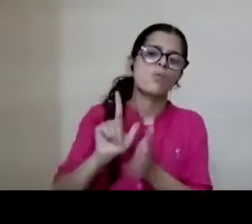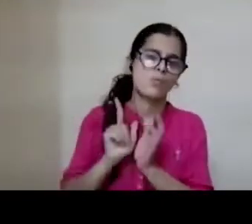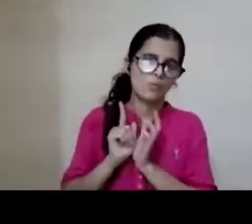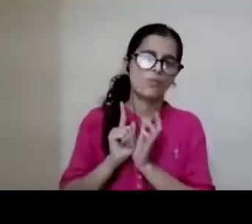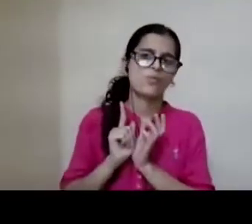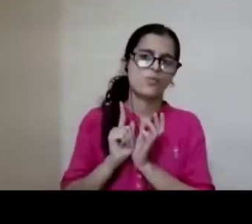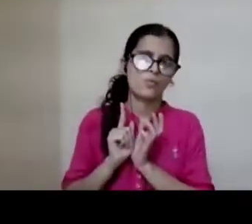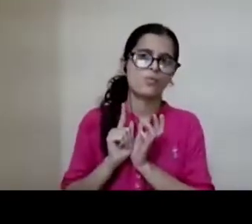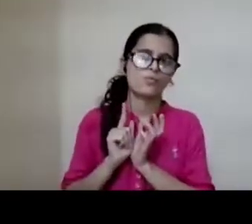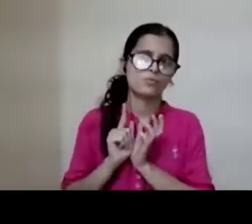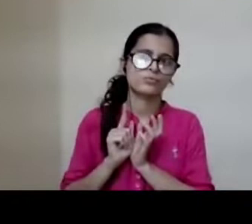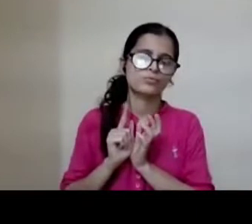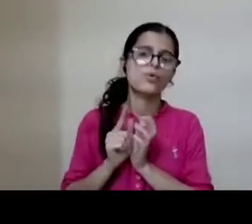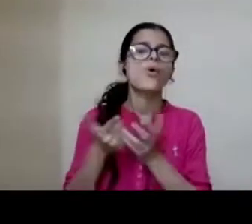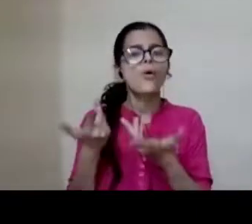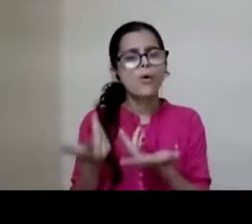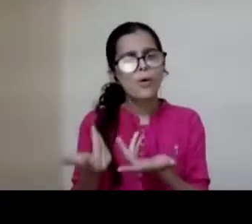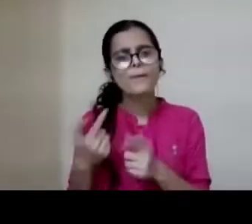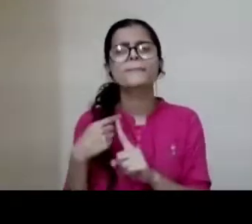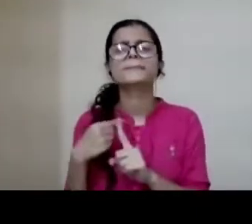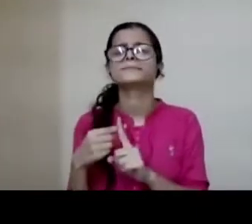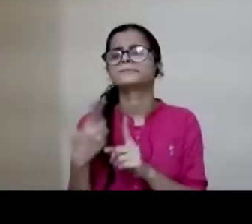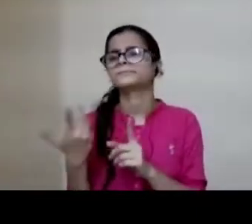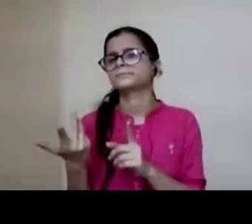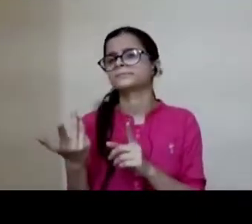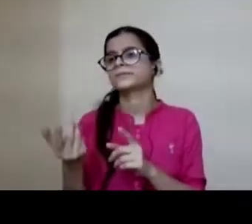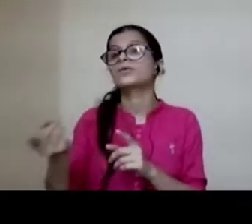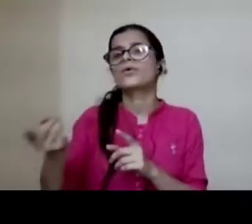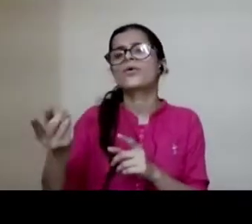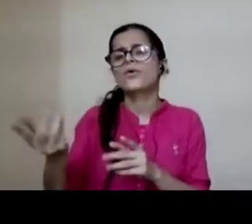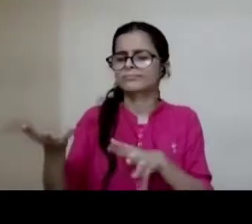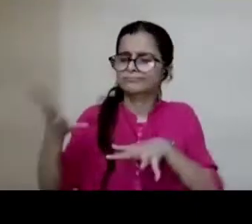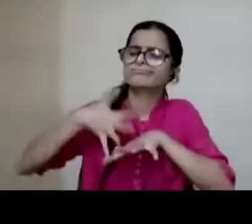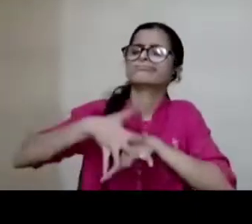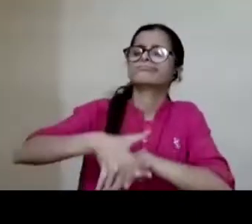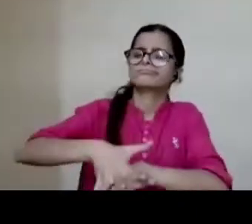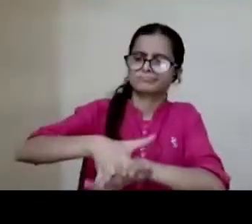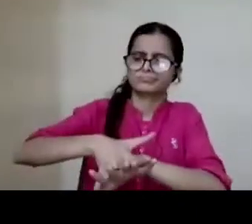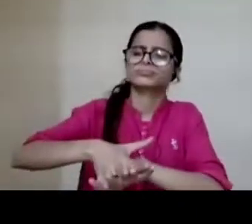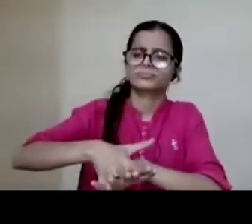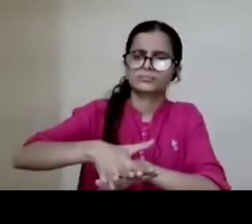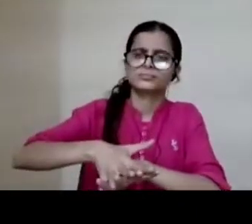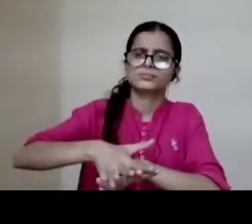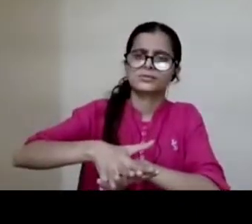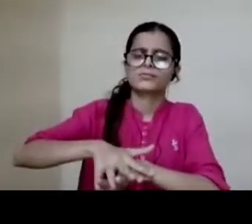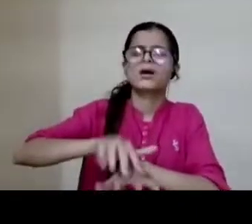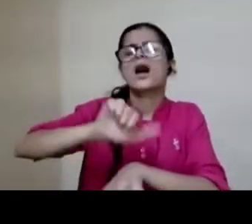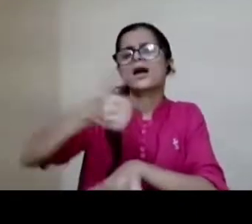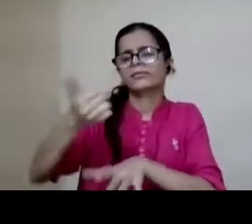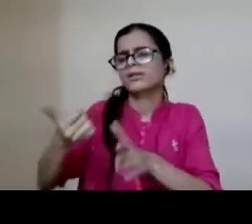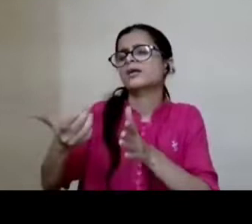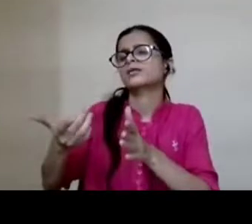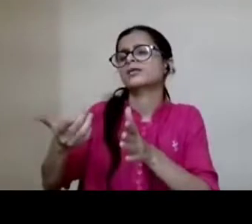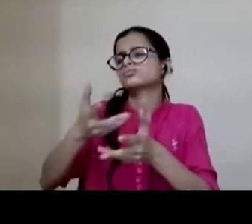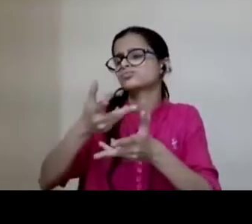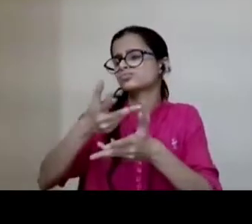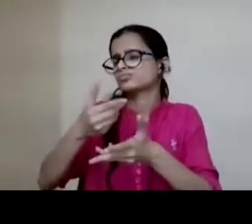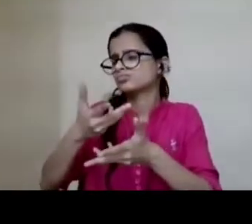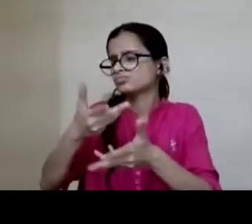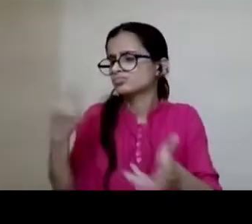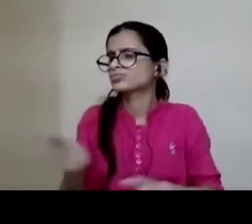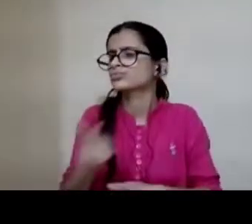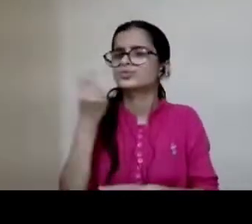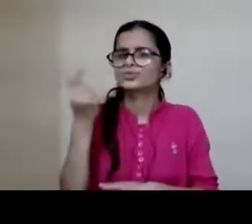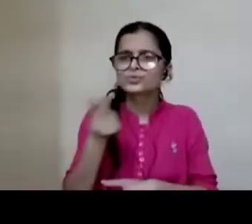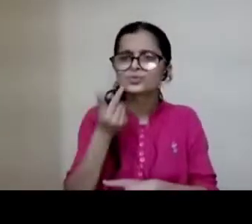your, you know, what should I say, your inclusion through other mechanisms. I had kind of like a